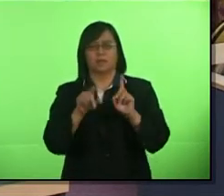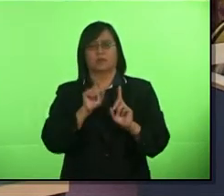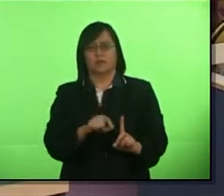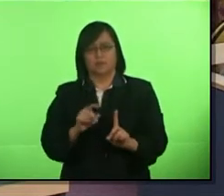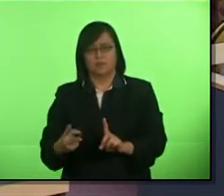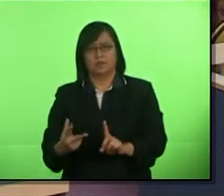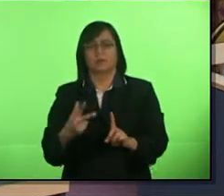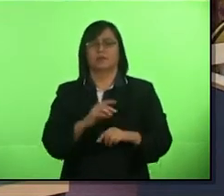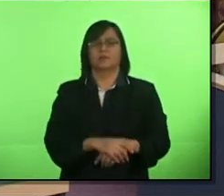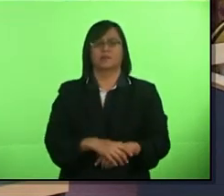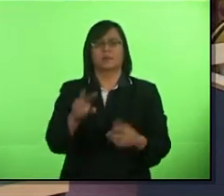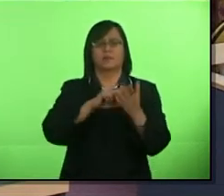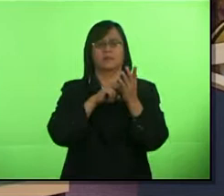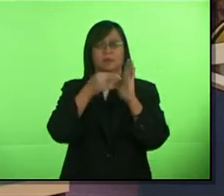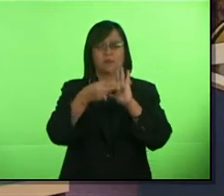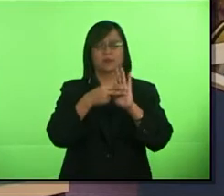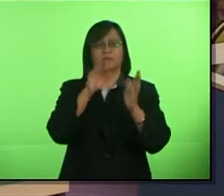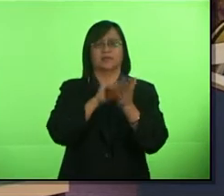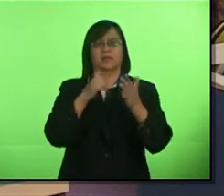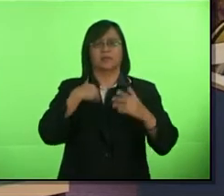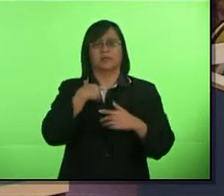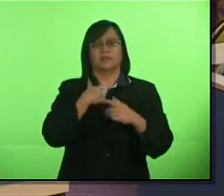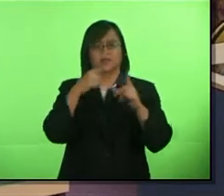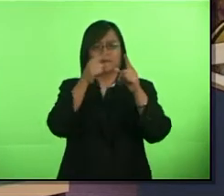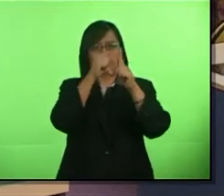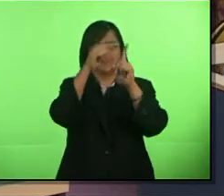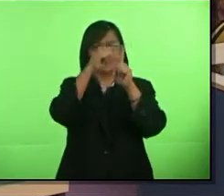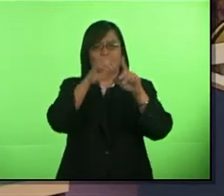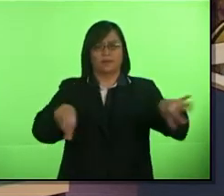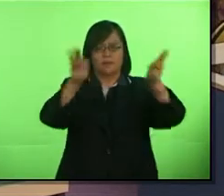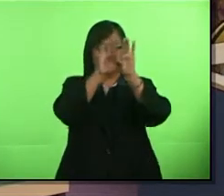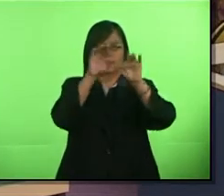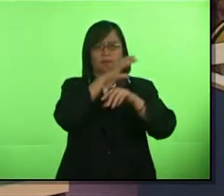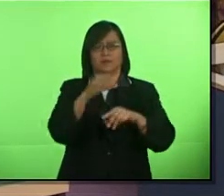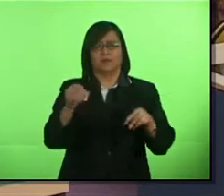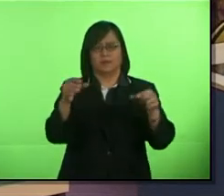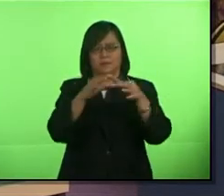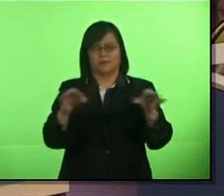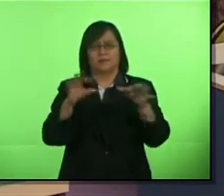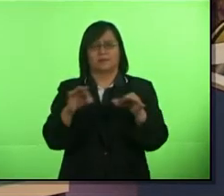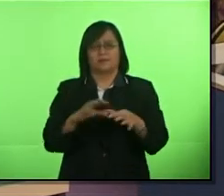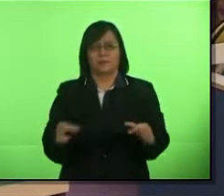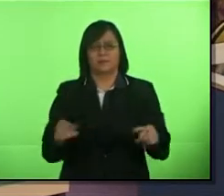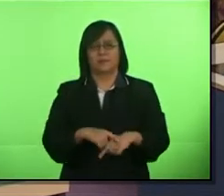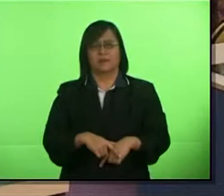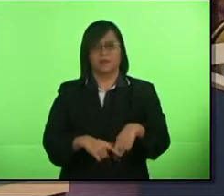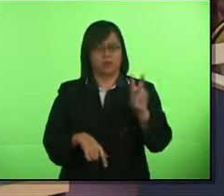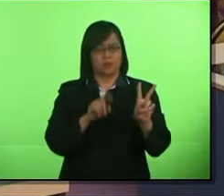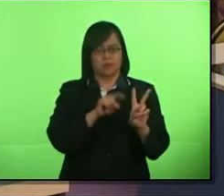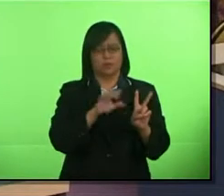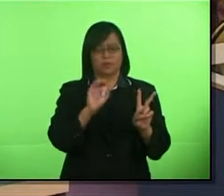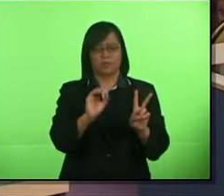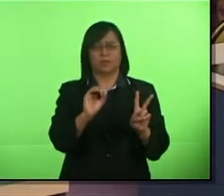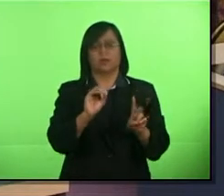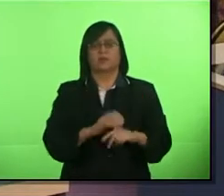the keywords and the phrases here, and so on. 2.0 courses, okay.